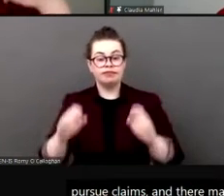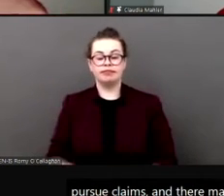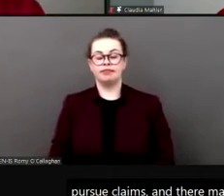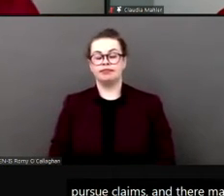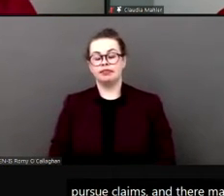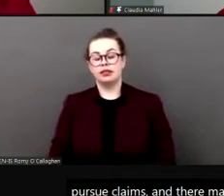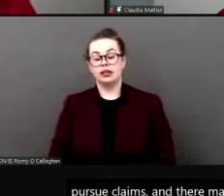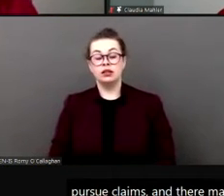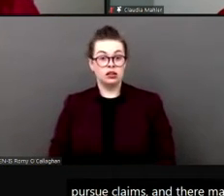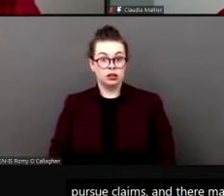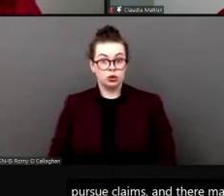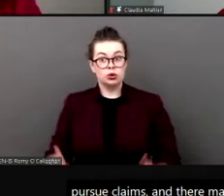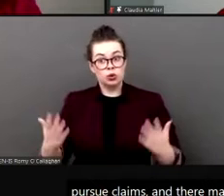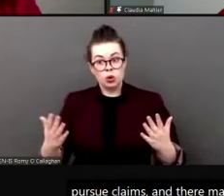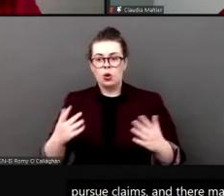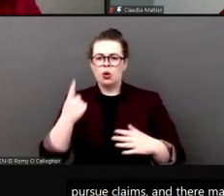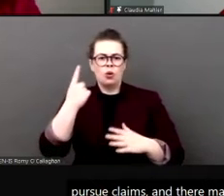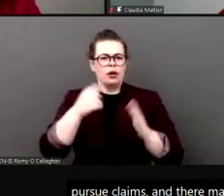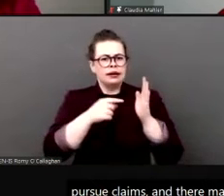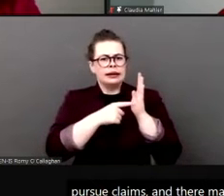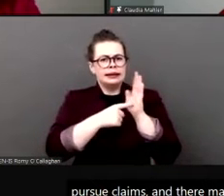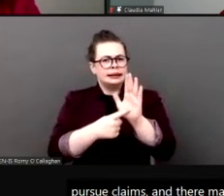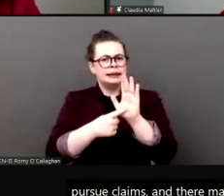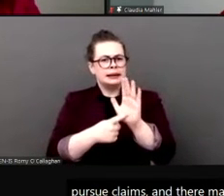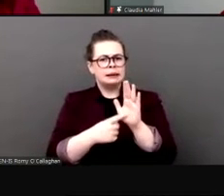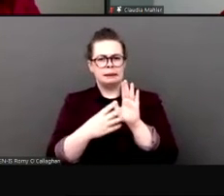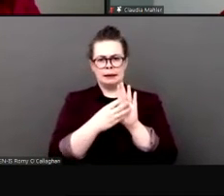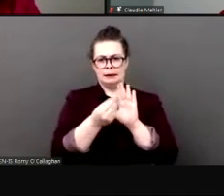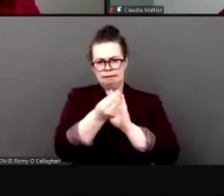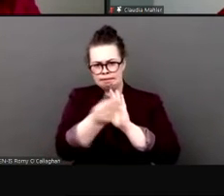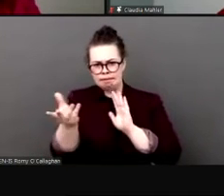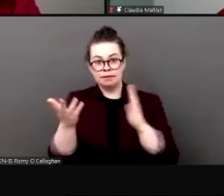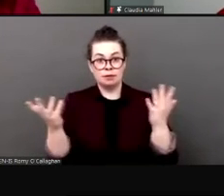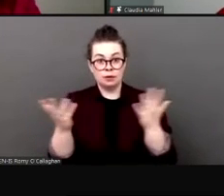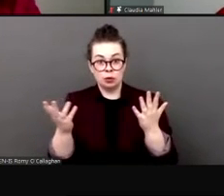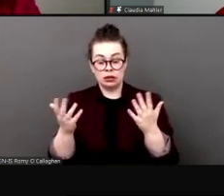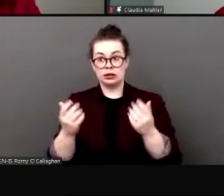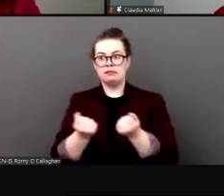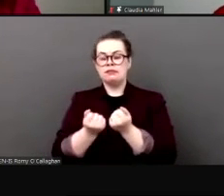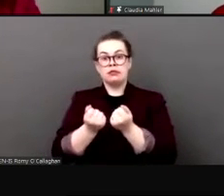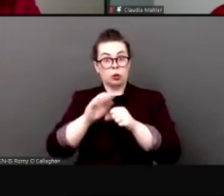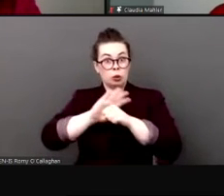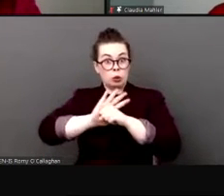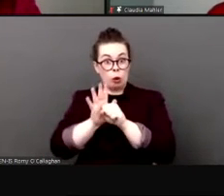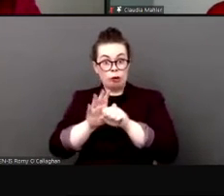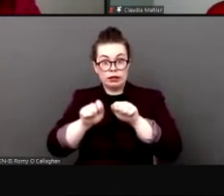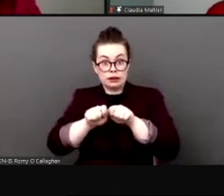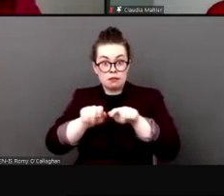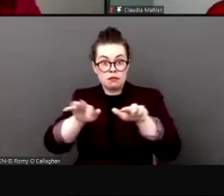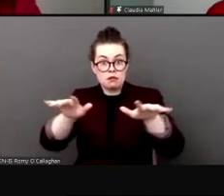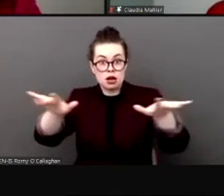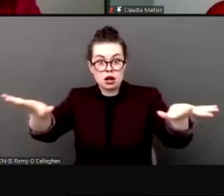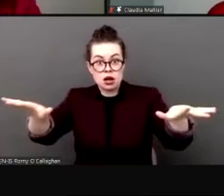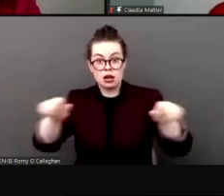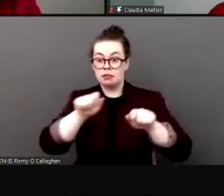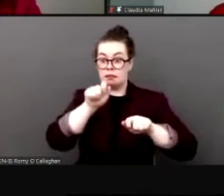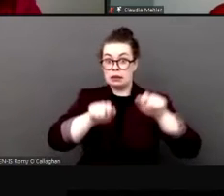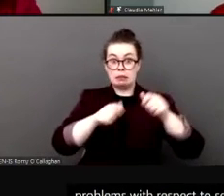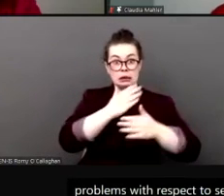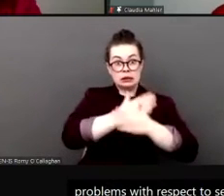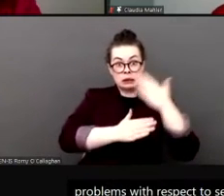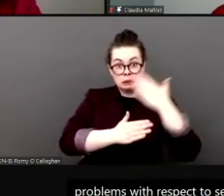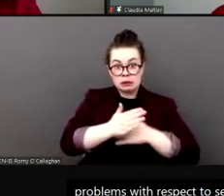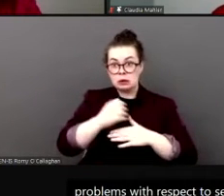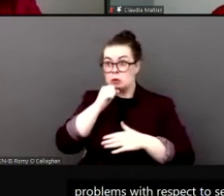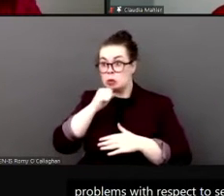COVID, we've seen a lot of problems with respect to services for people with disabilities and older